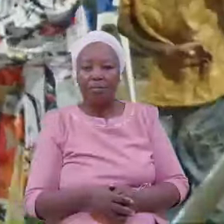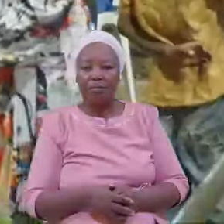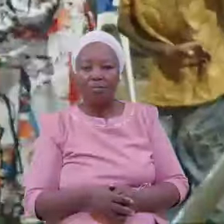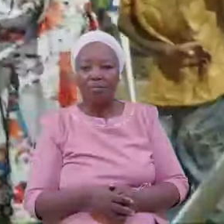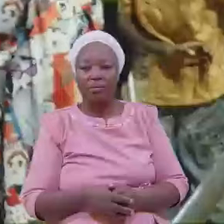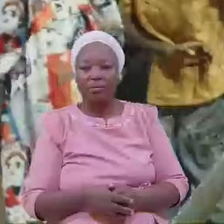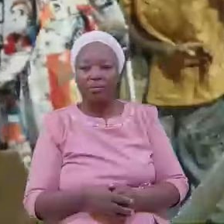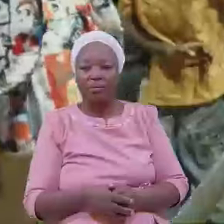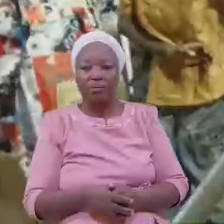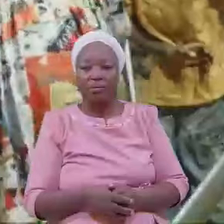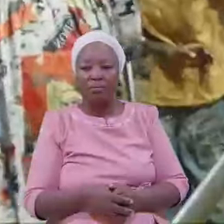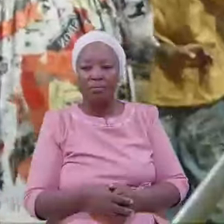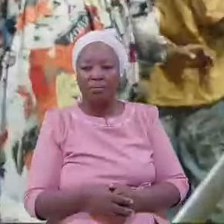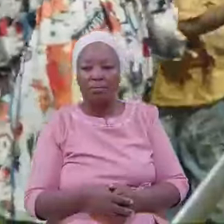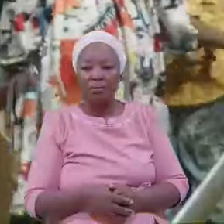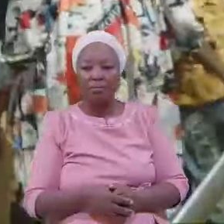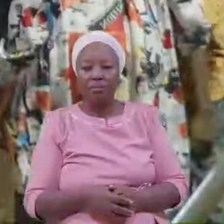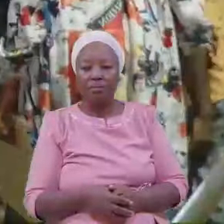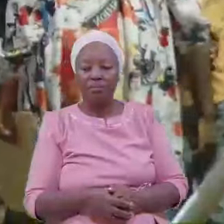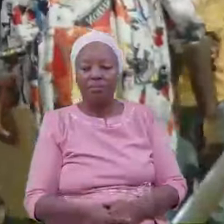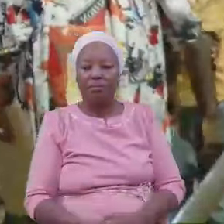Put everything clear. Do it well.